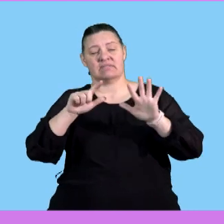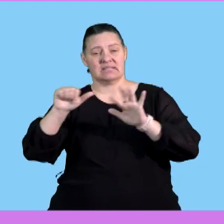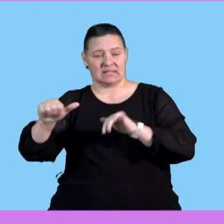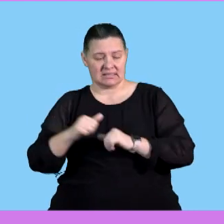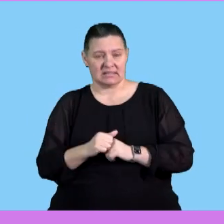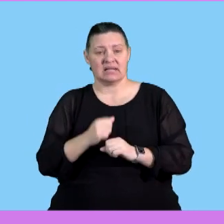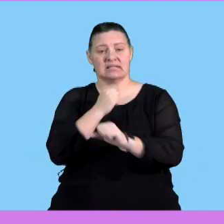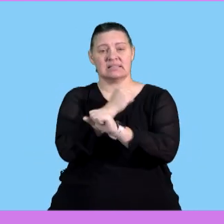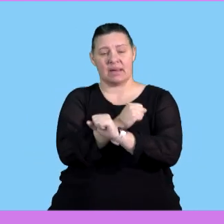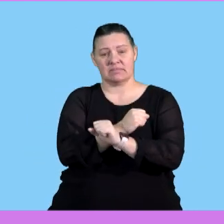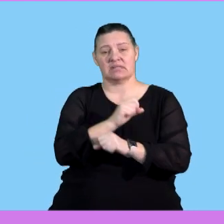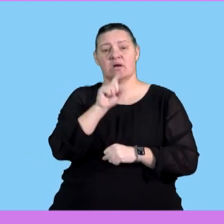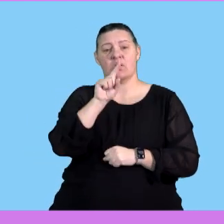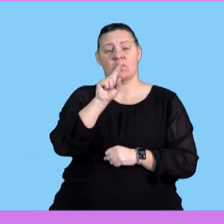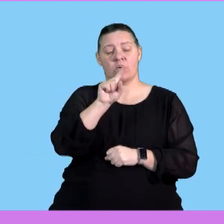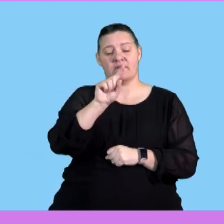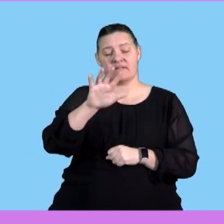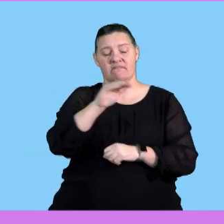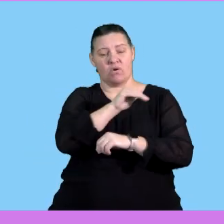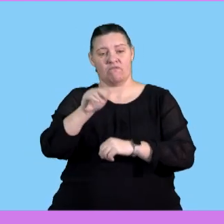R69.76 multiplied by